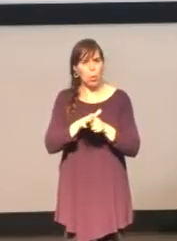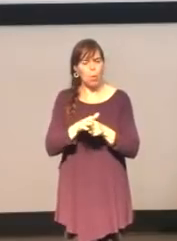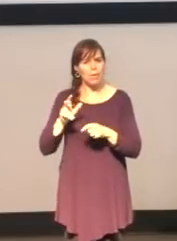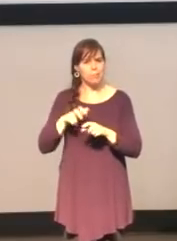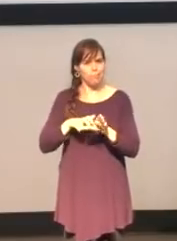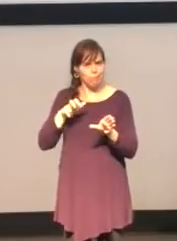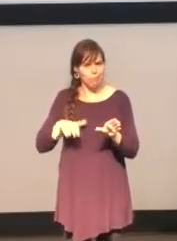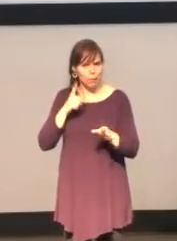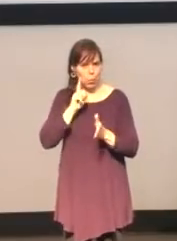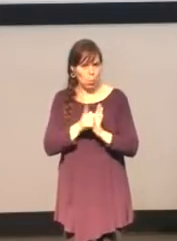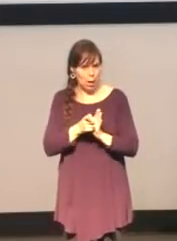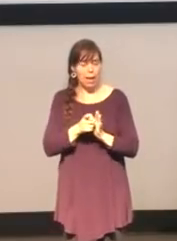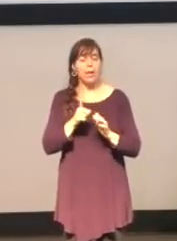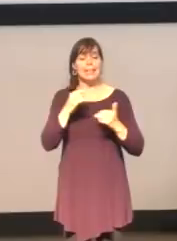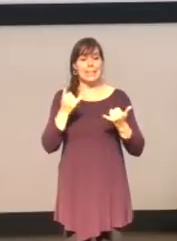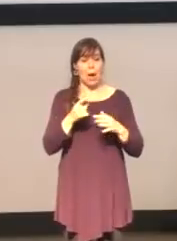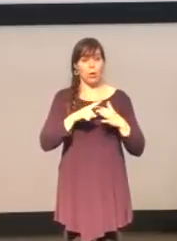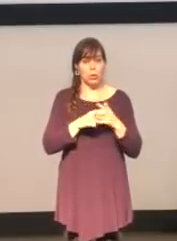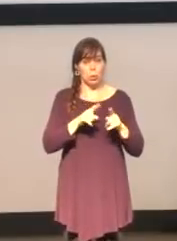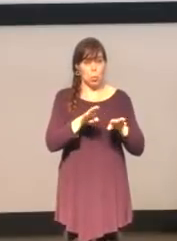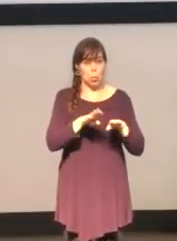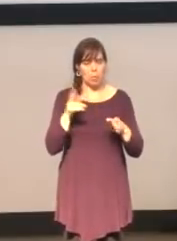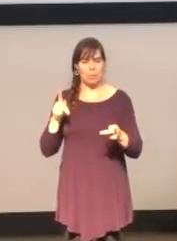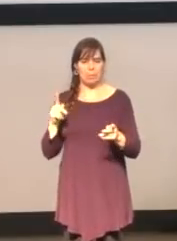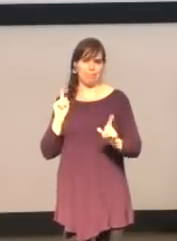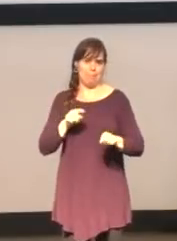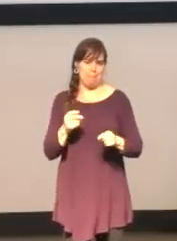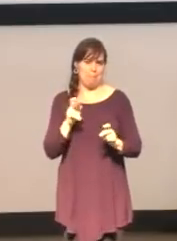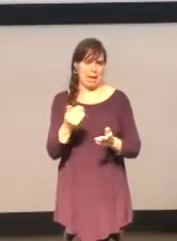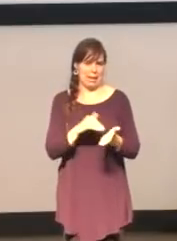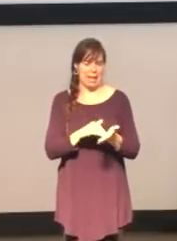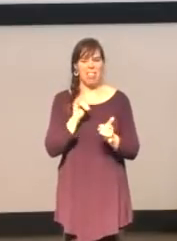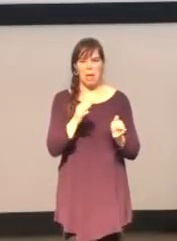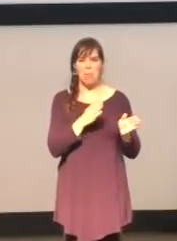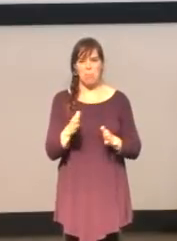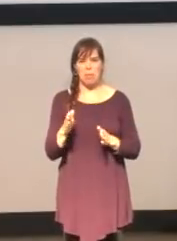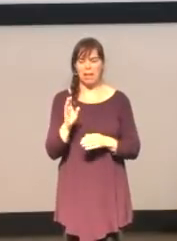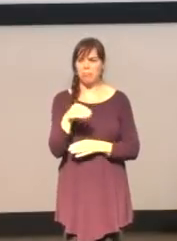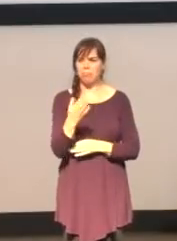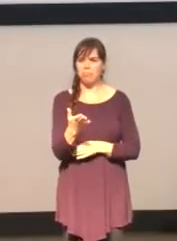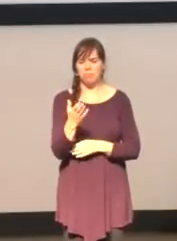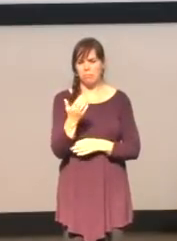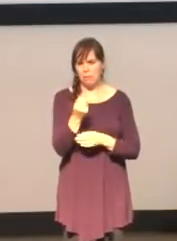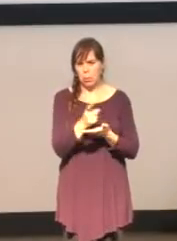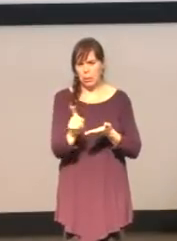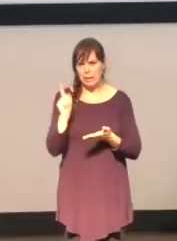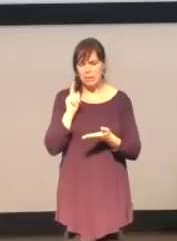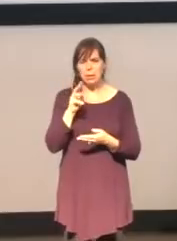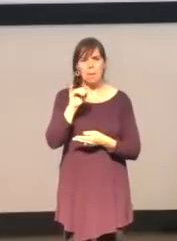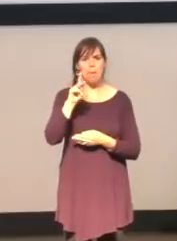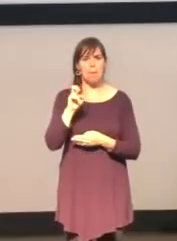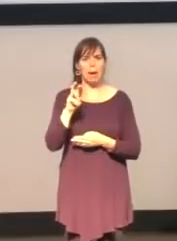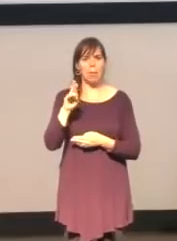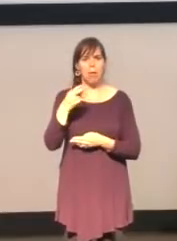they're ramping up. So that plan was presented here a couple weeks ago by Mike